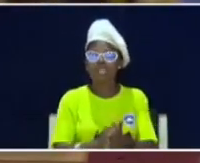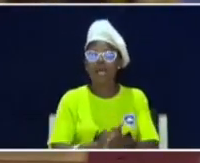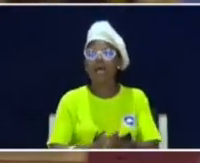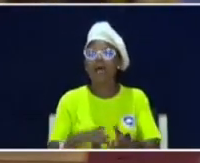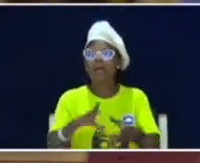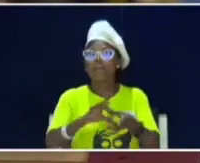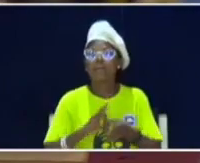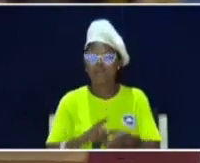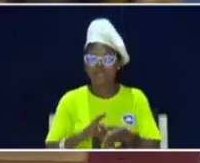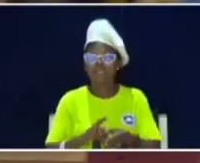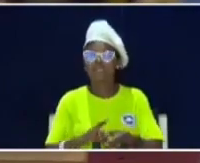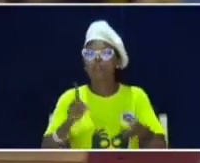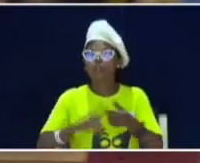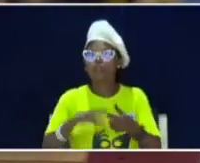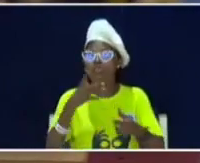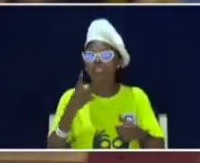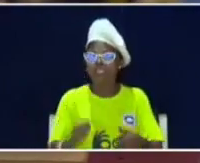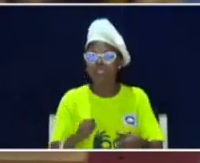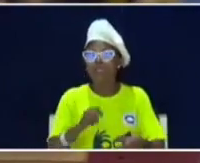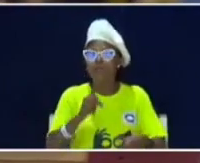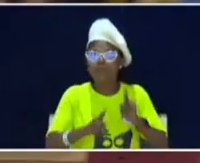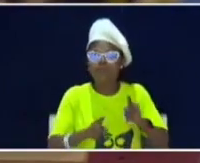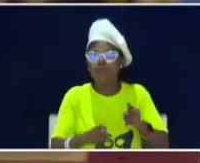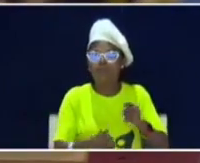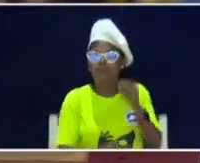of the grasshopper. These people,